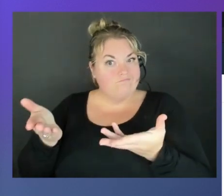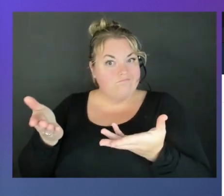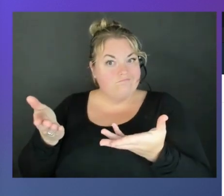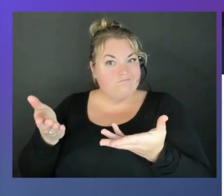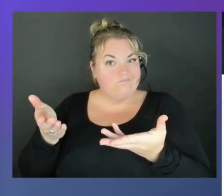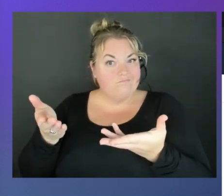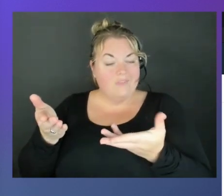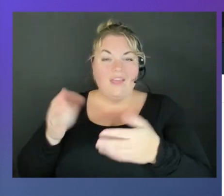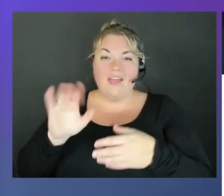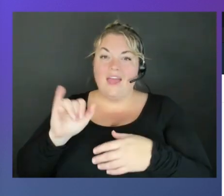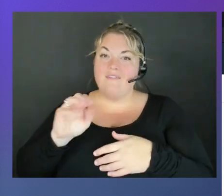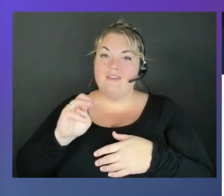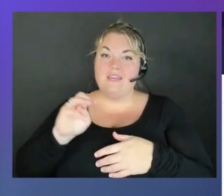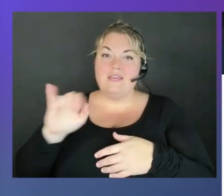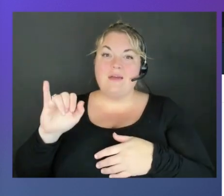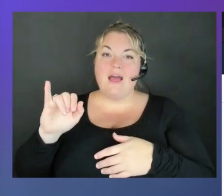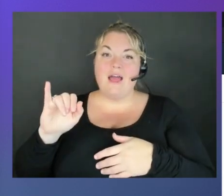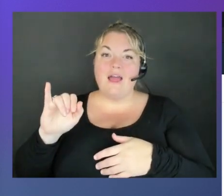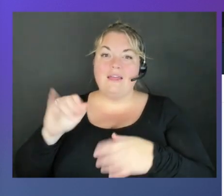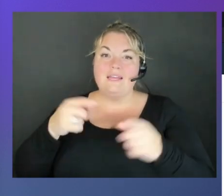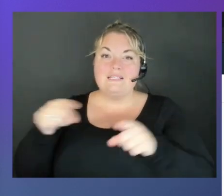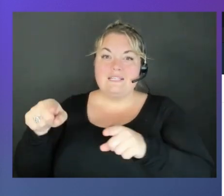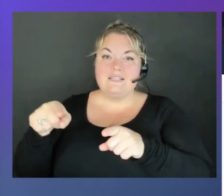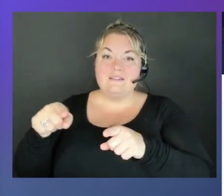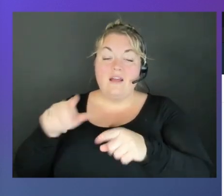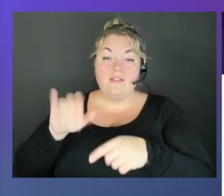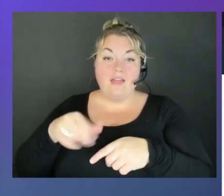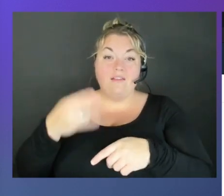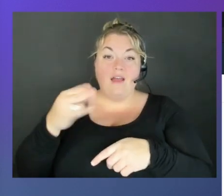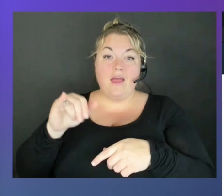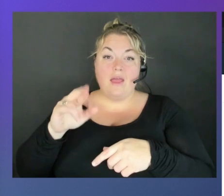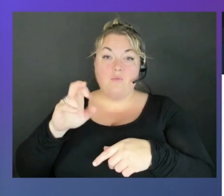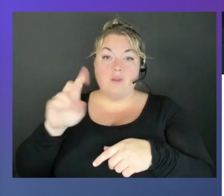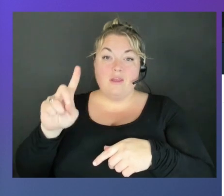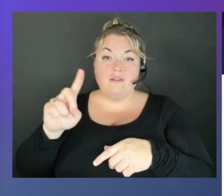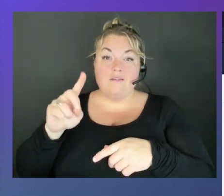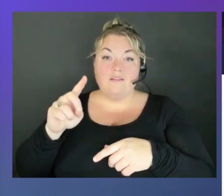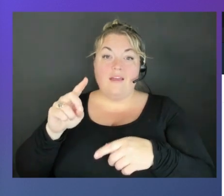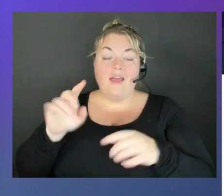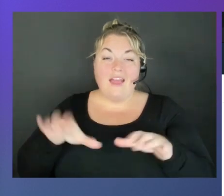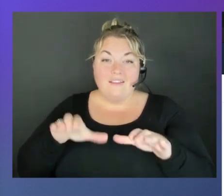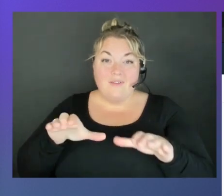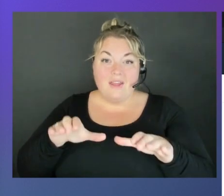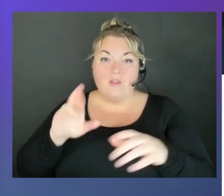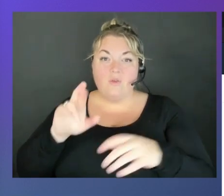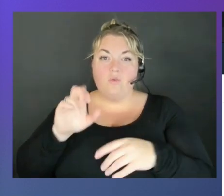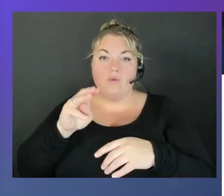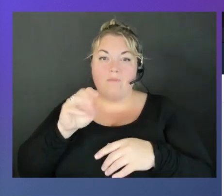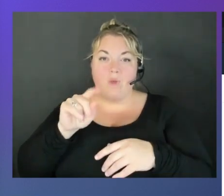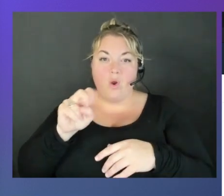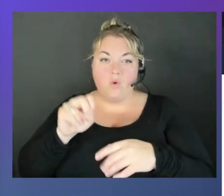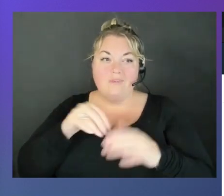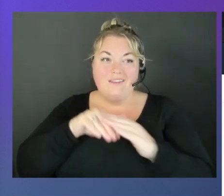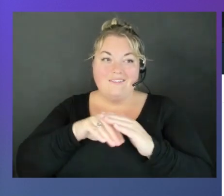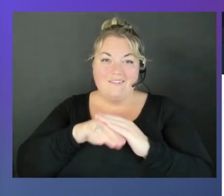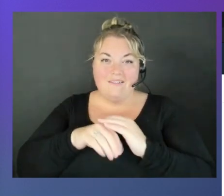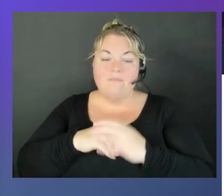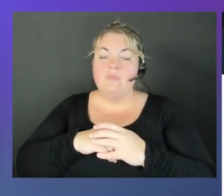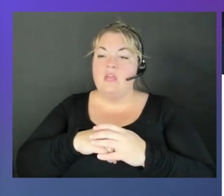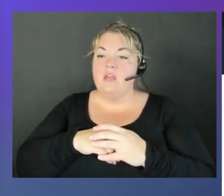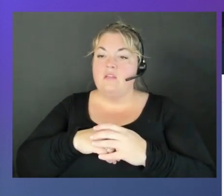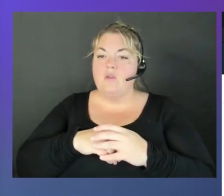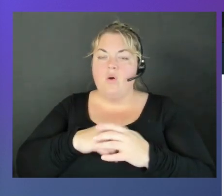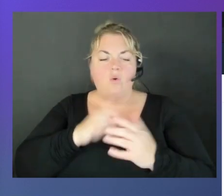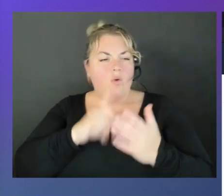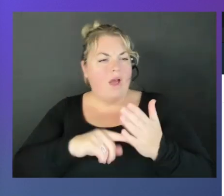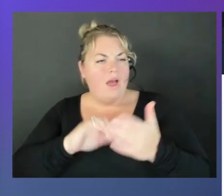MI instances. So these are hybrid activated remote instances. So how did you set this up? Like, what's it looking